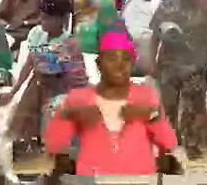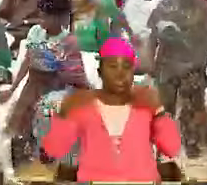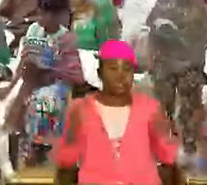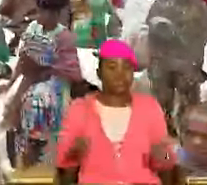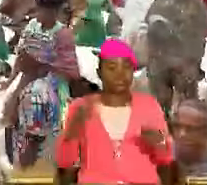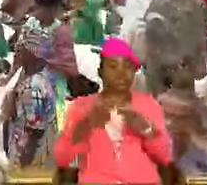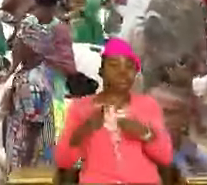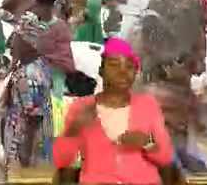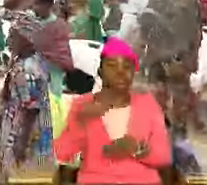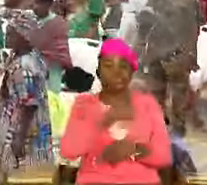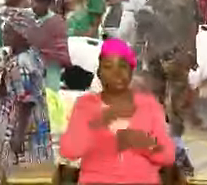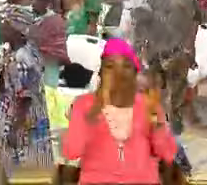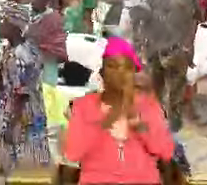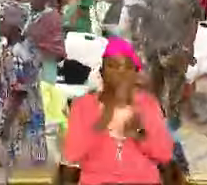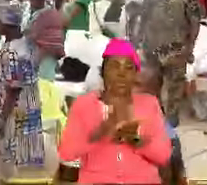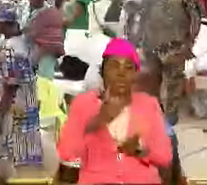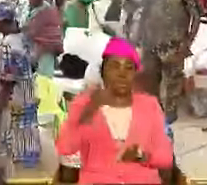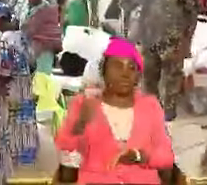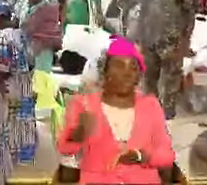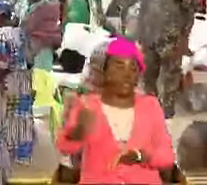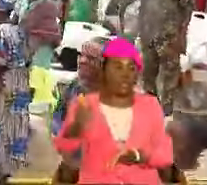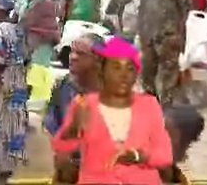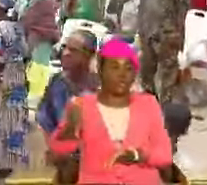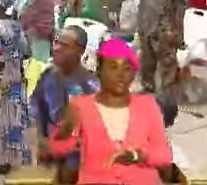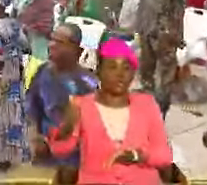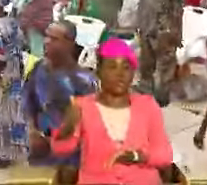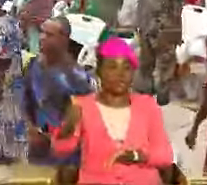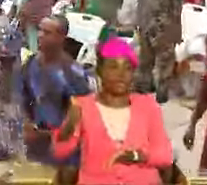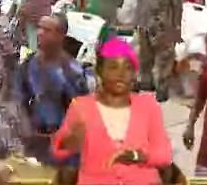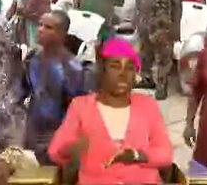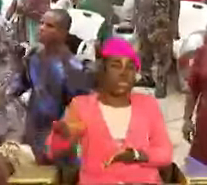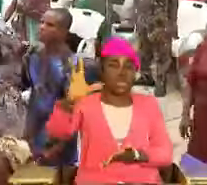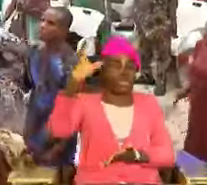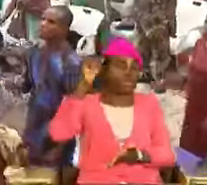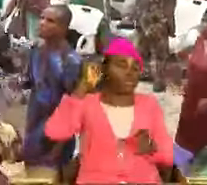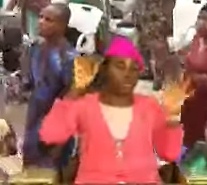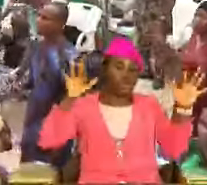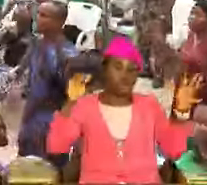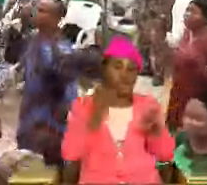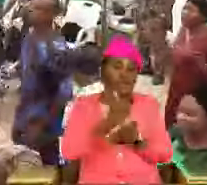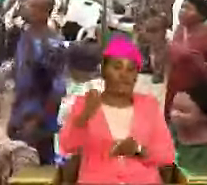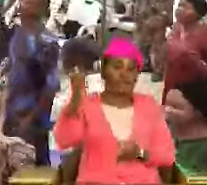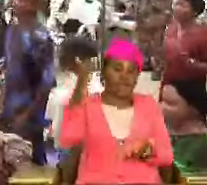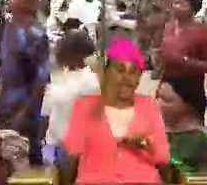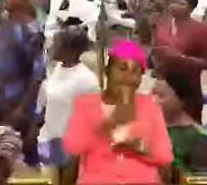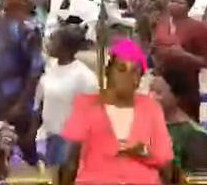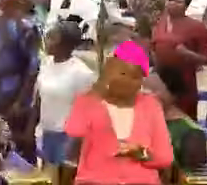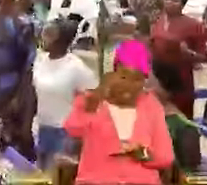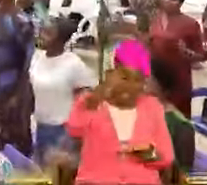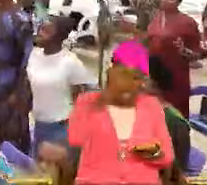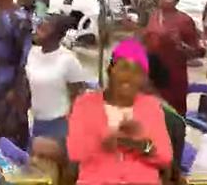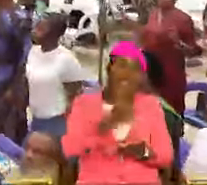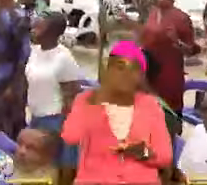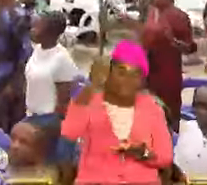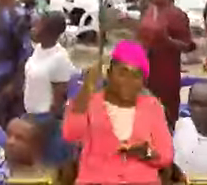mighty name we pray three loud Amen to those prayers